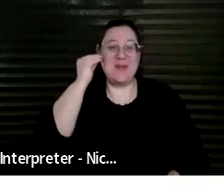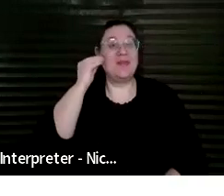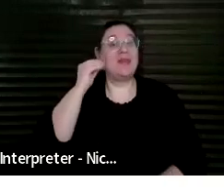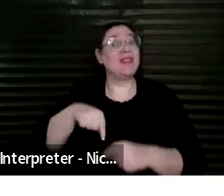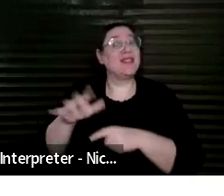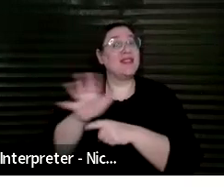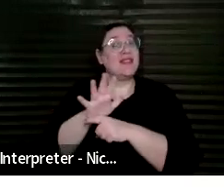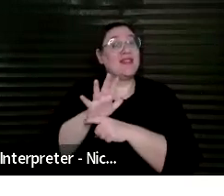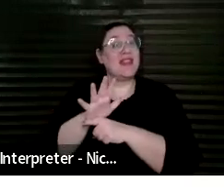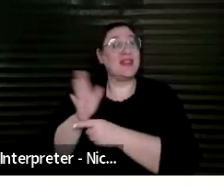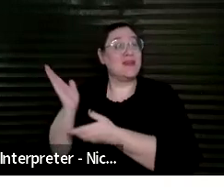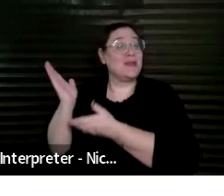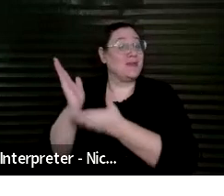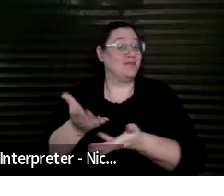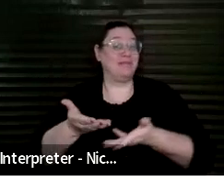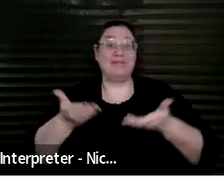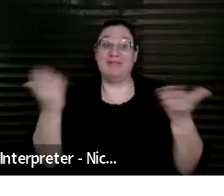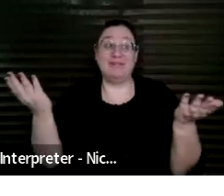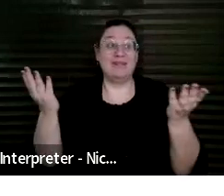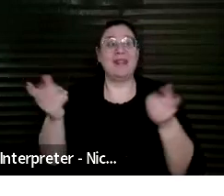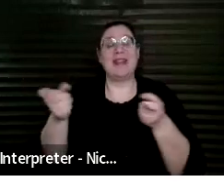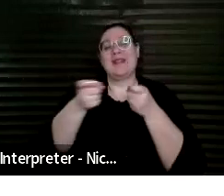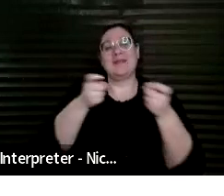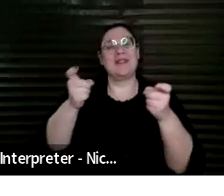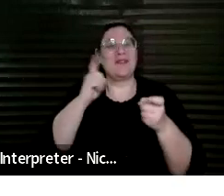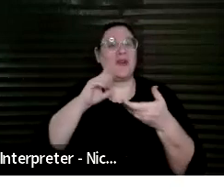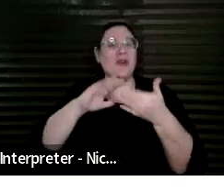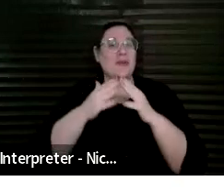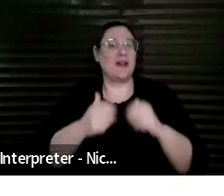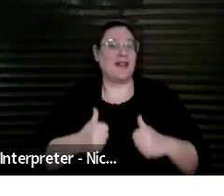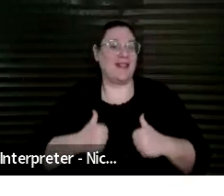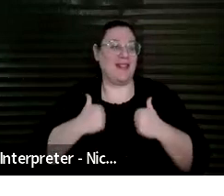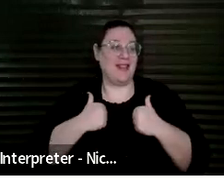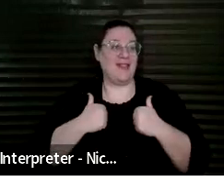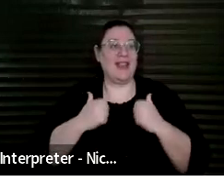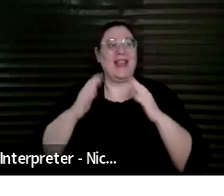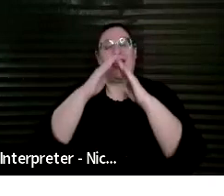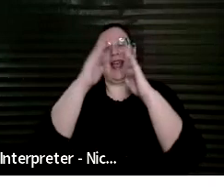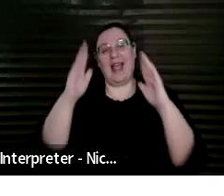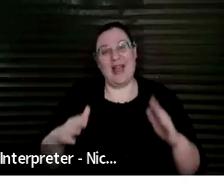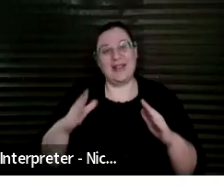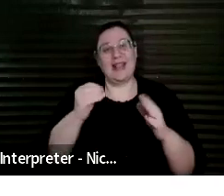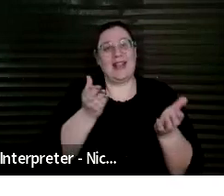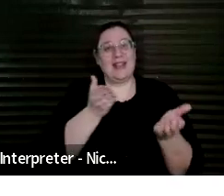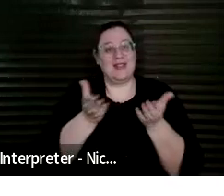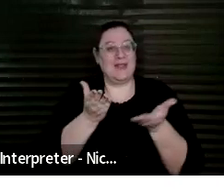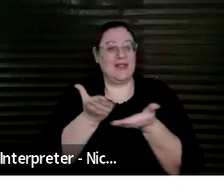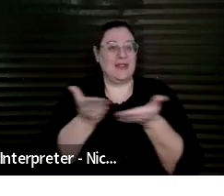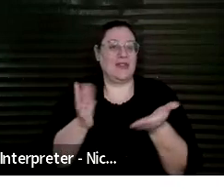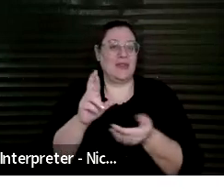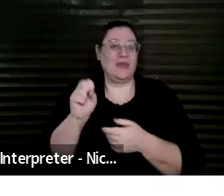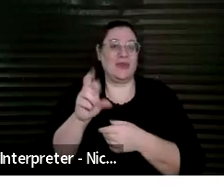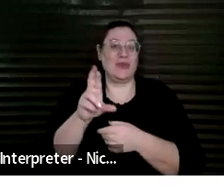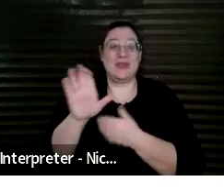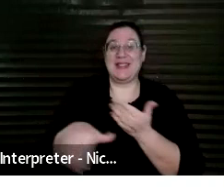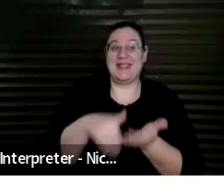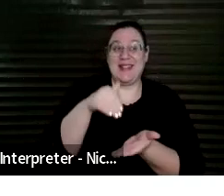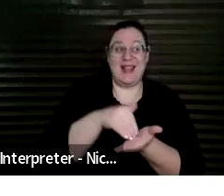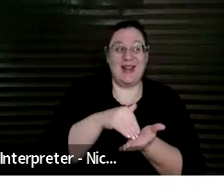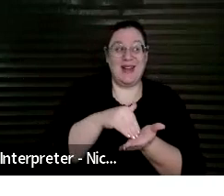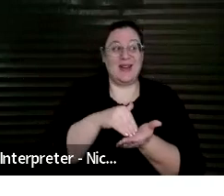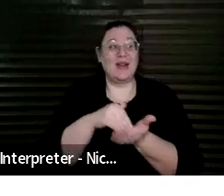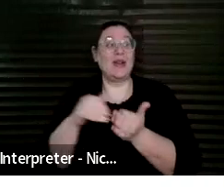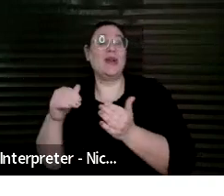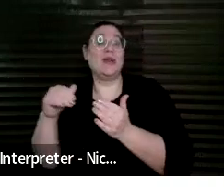Community Living, Housing, and Services Resource Center, New Additions Consulting Incorporated, and the University of